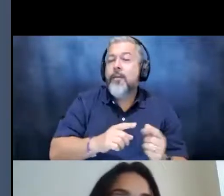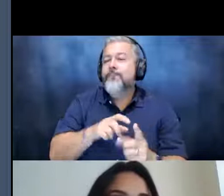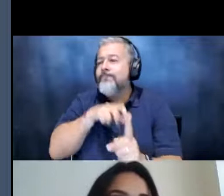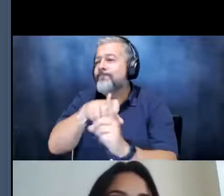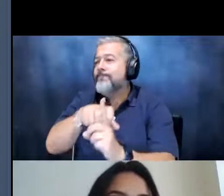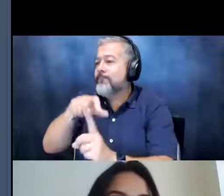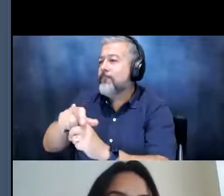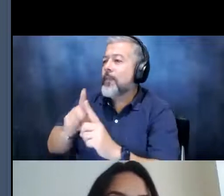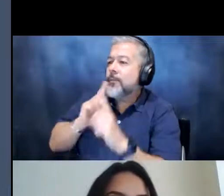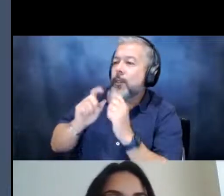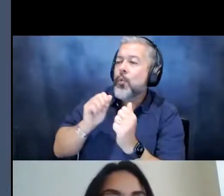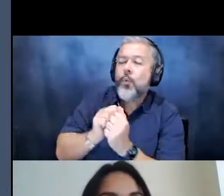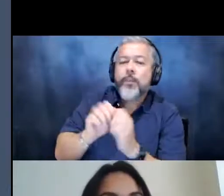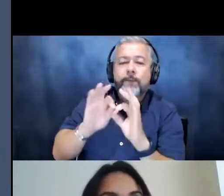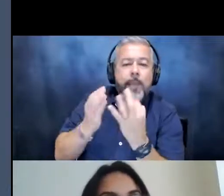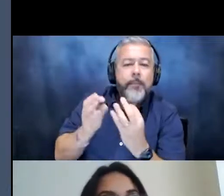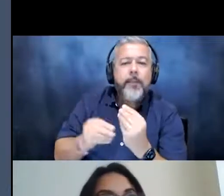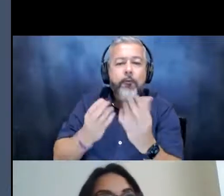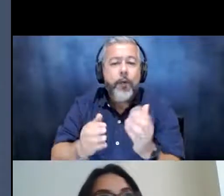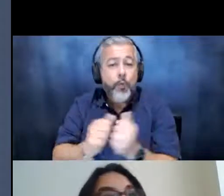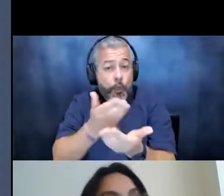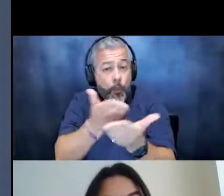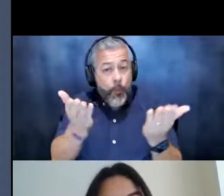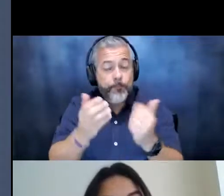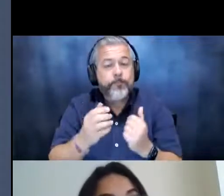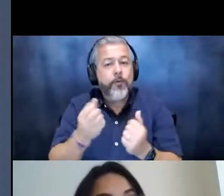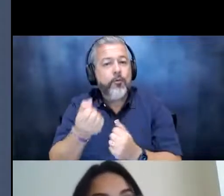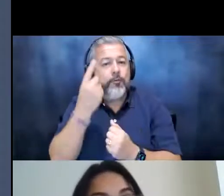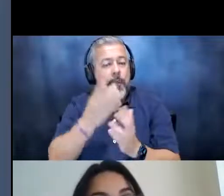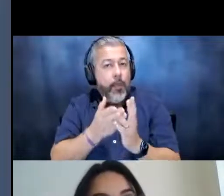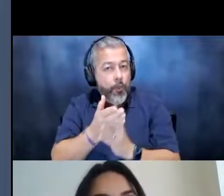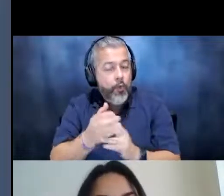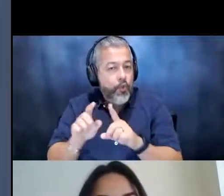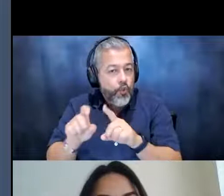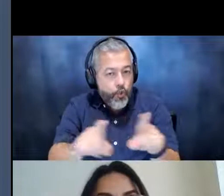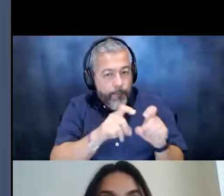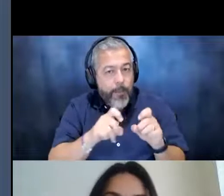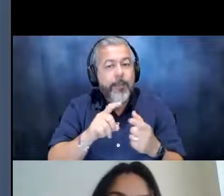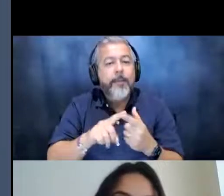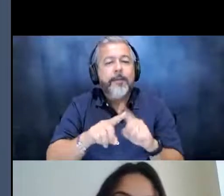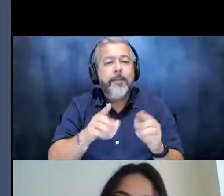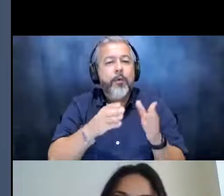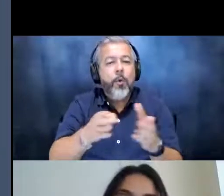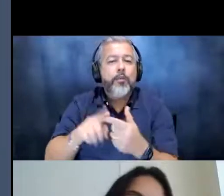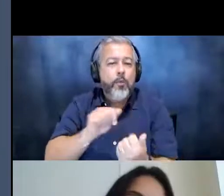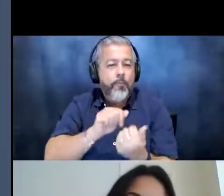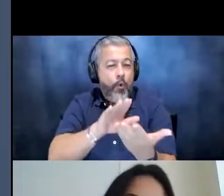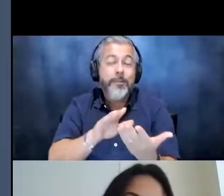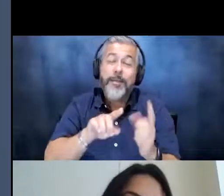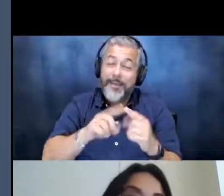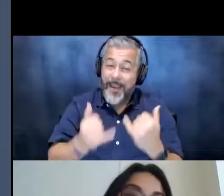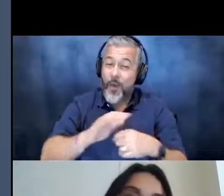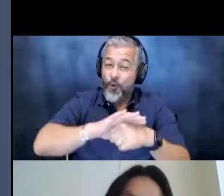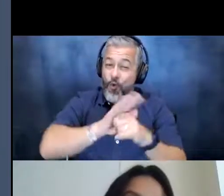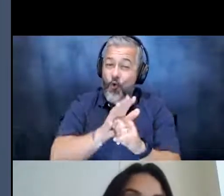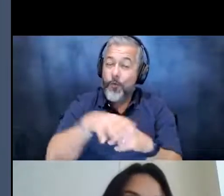providers, with you, and understanding through surveys and different ways to approach. COVID has put a barrier on some of